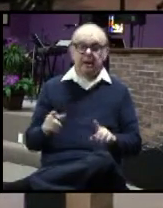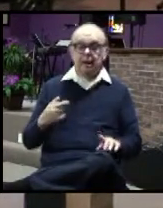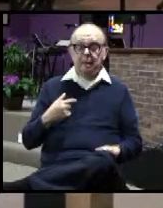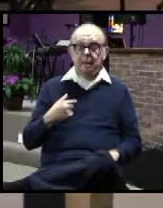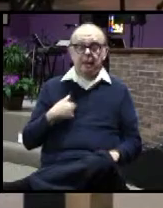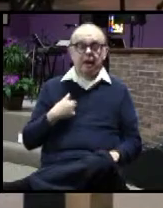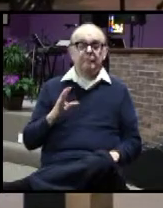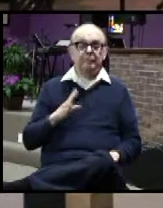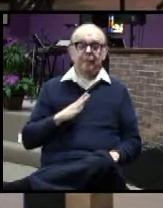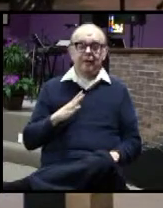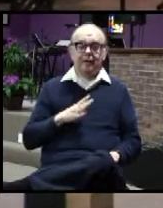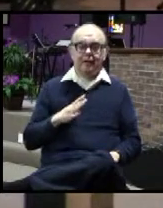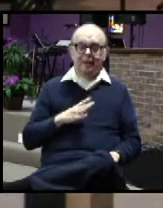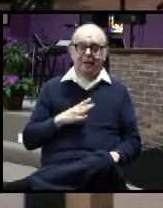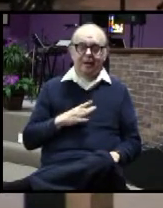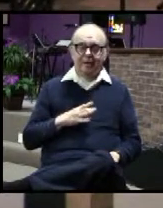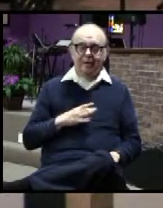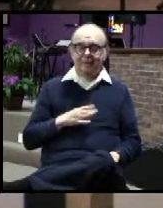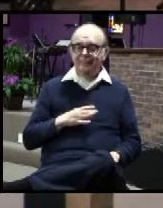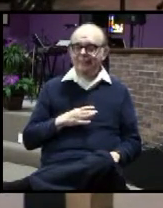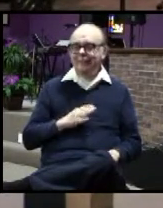say, glad to meet you, I'm Chuck.